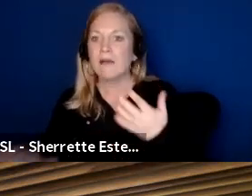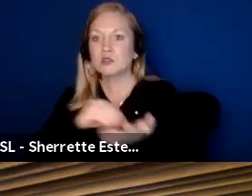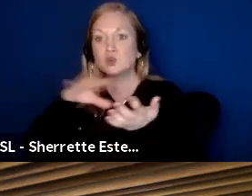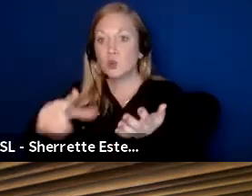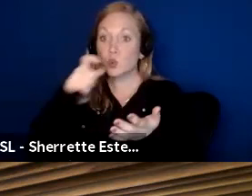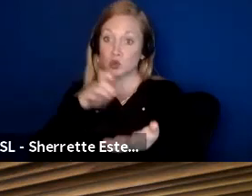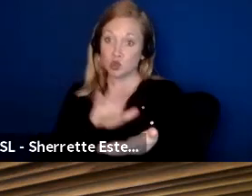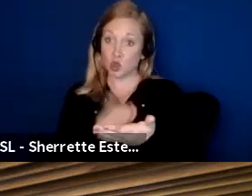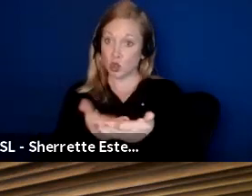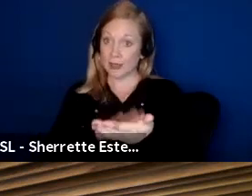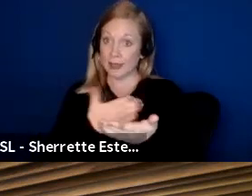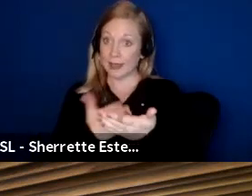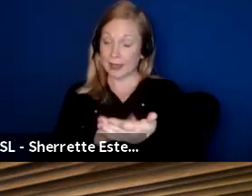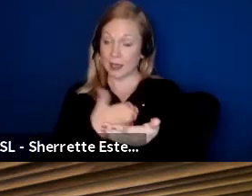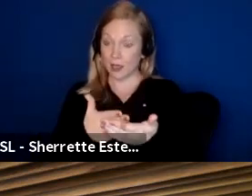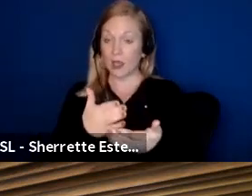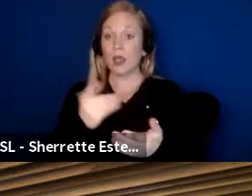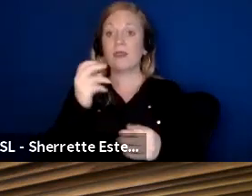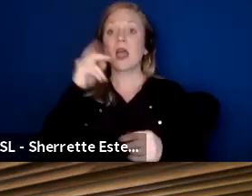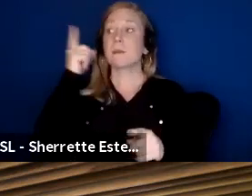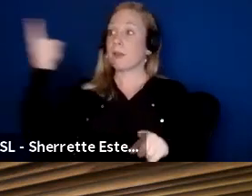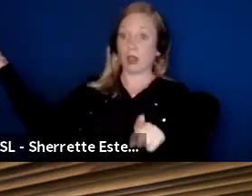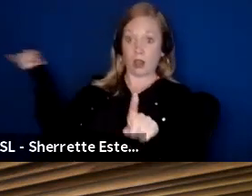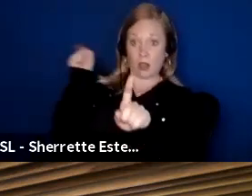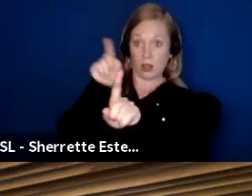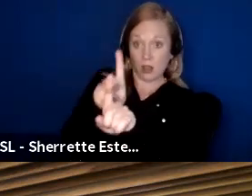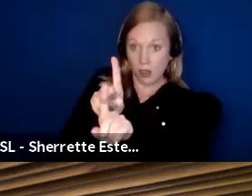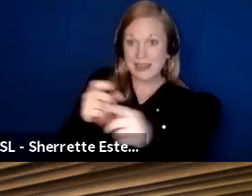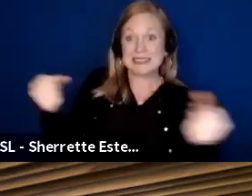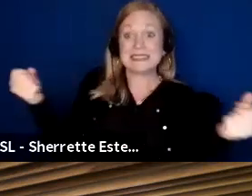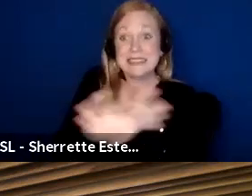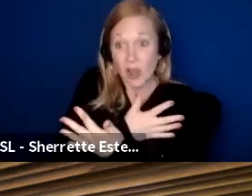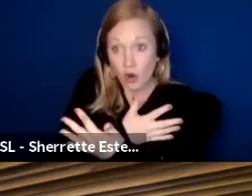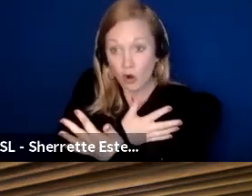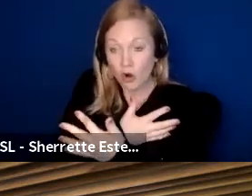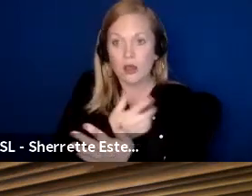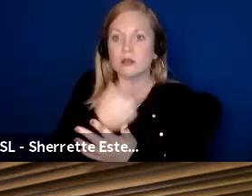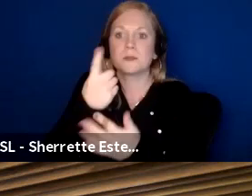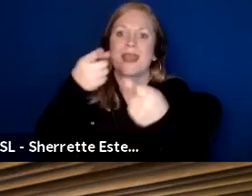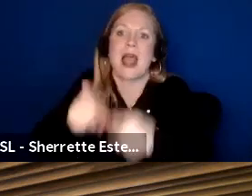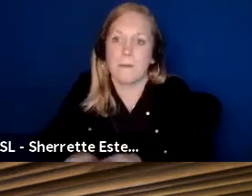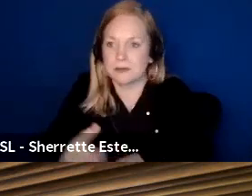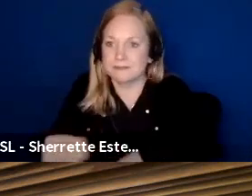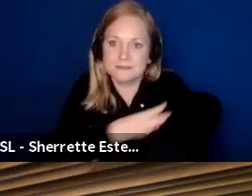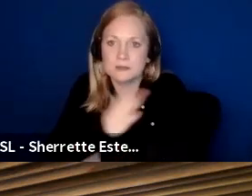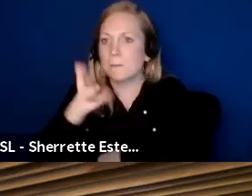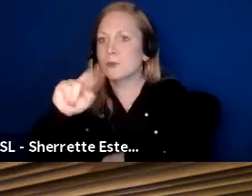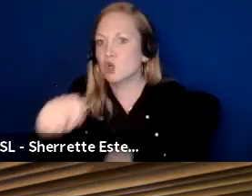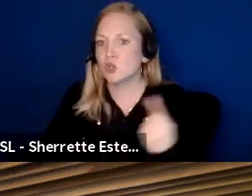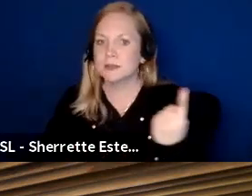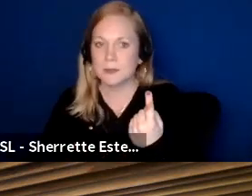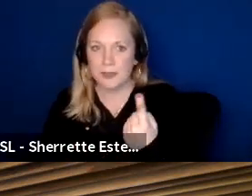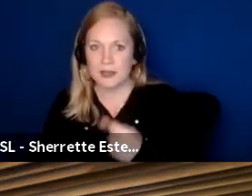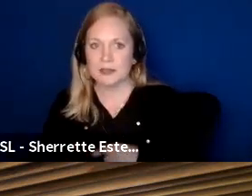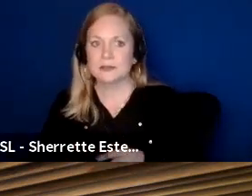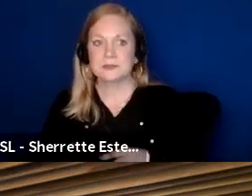cooking surface, have someone come walk up behind them and startle them and have an accident. We've